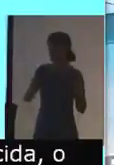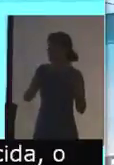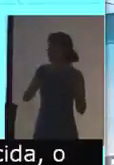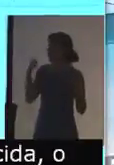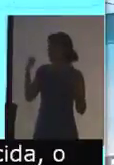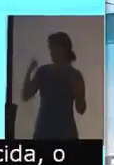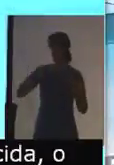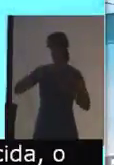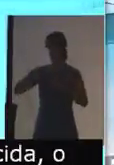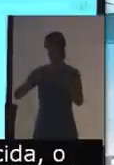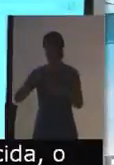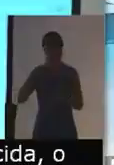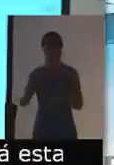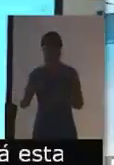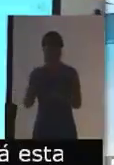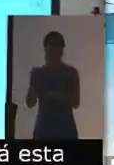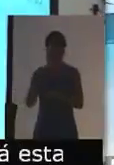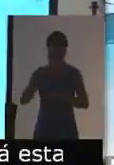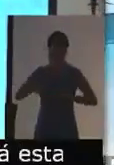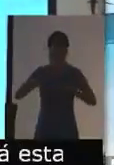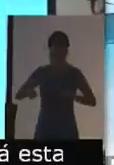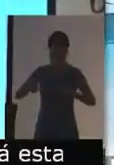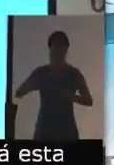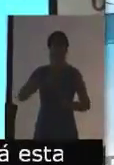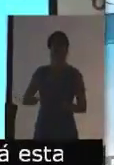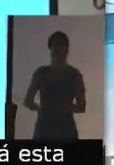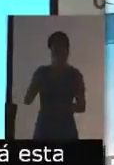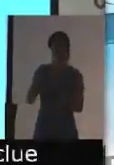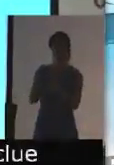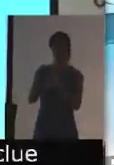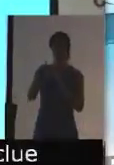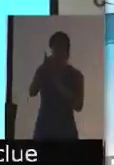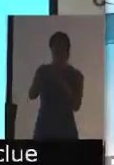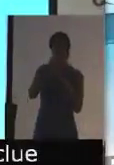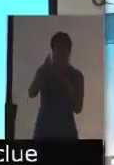mobility would be able, like this person, to move just with some crutches.